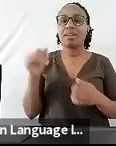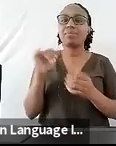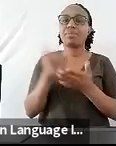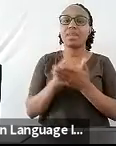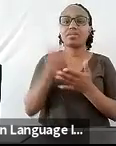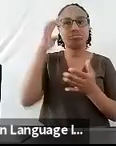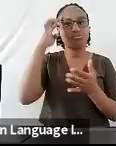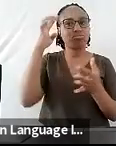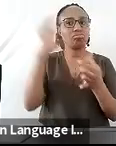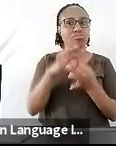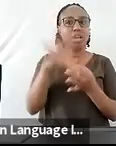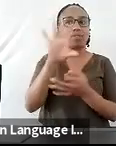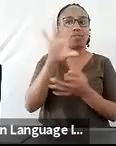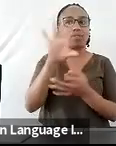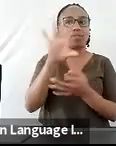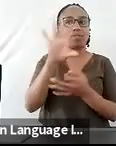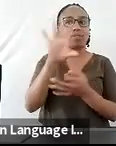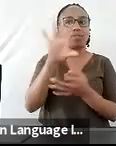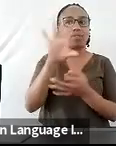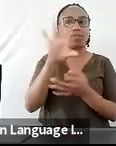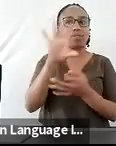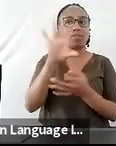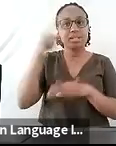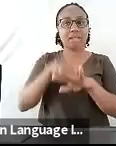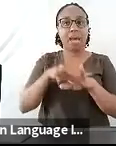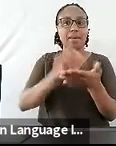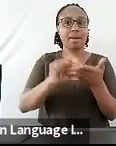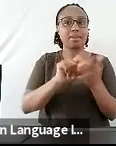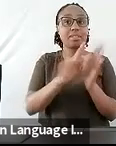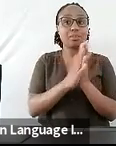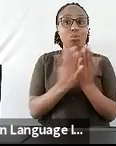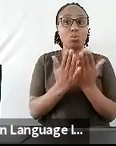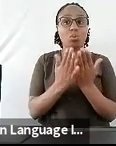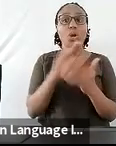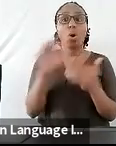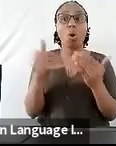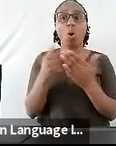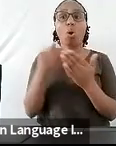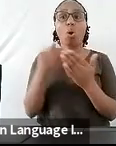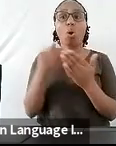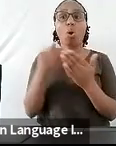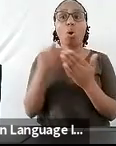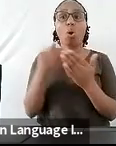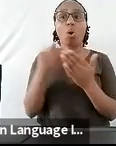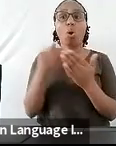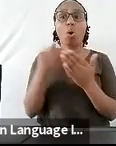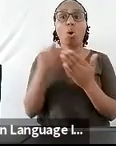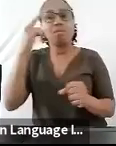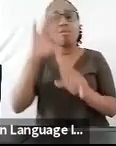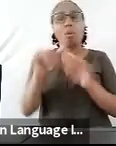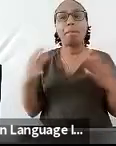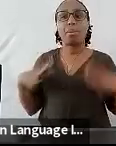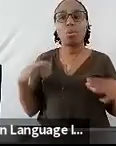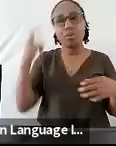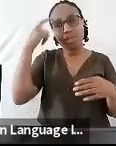there's, we all benefit so much from people thinking about our countries differently, that I hope that we can also